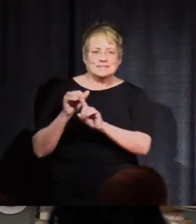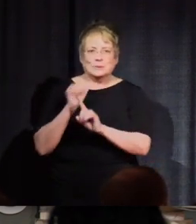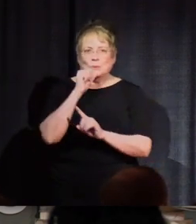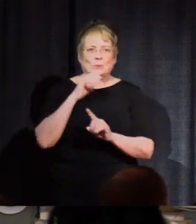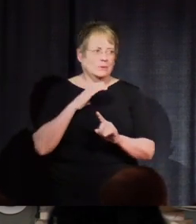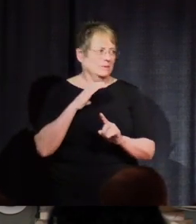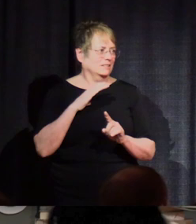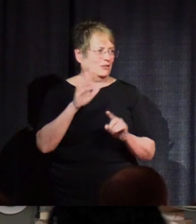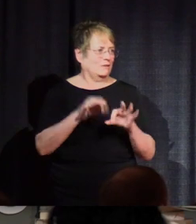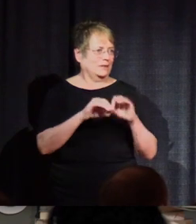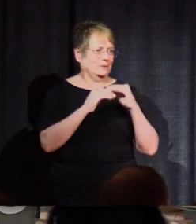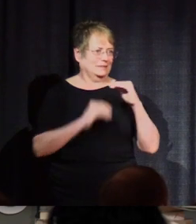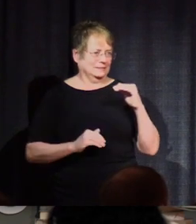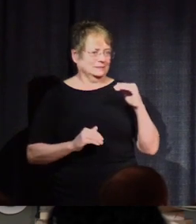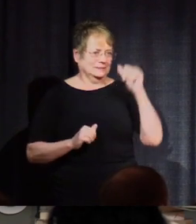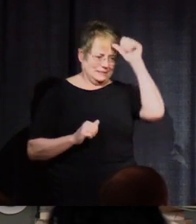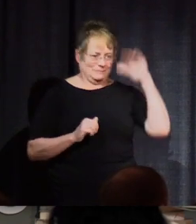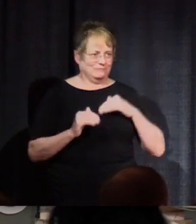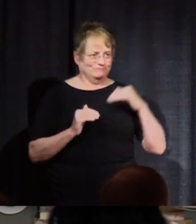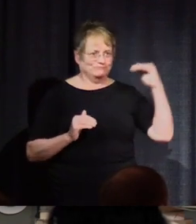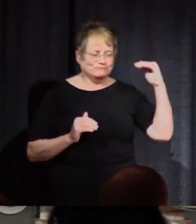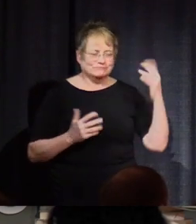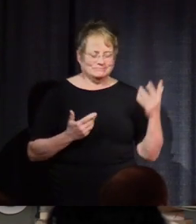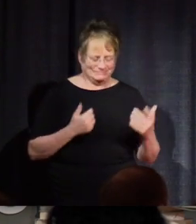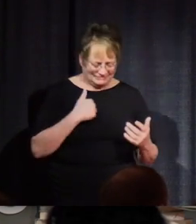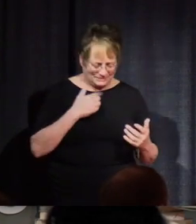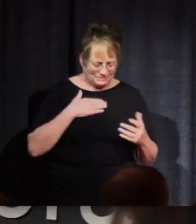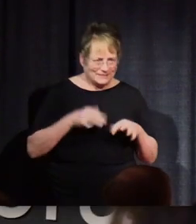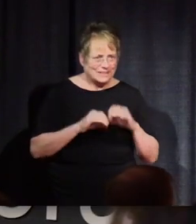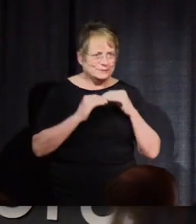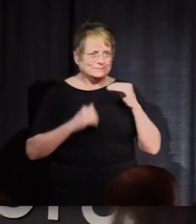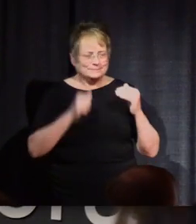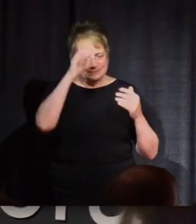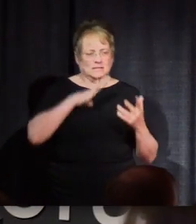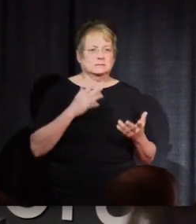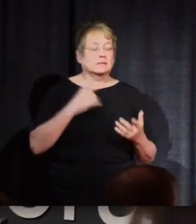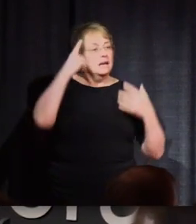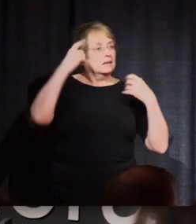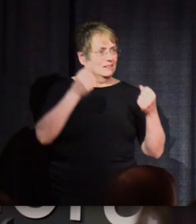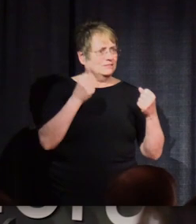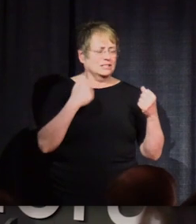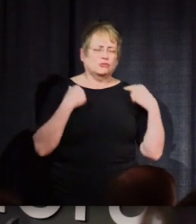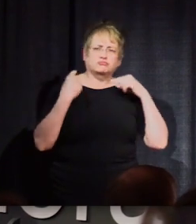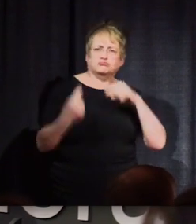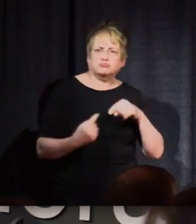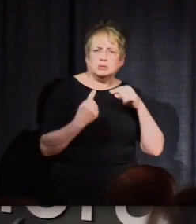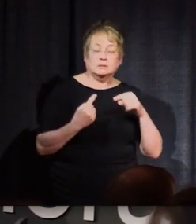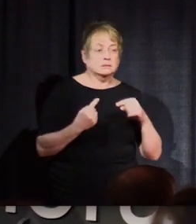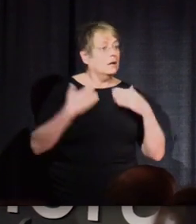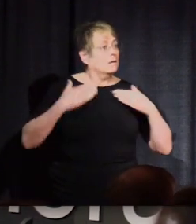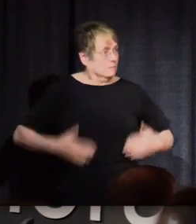less value i had less value i've struggled with confidence as an adult i have physical